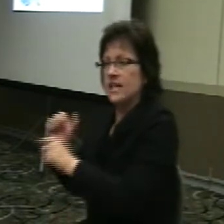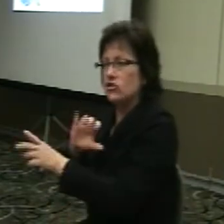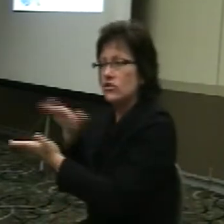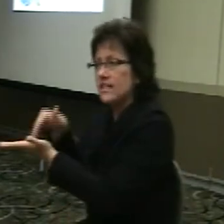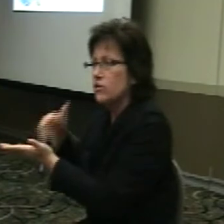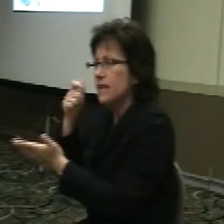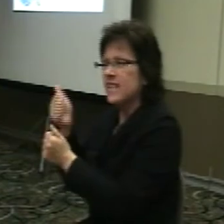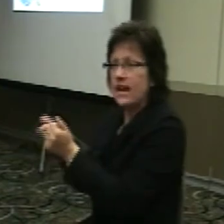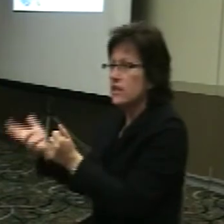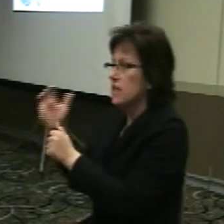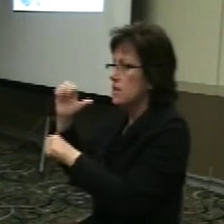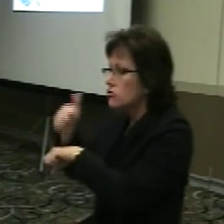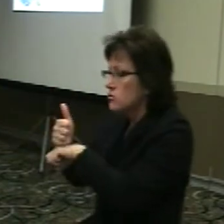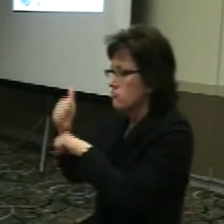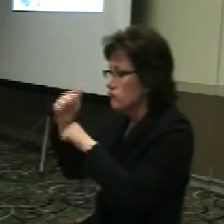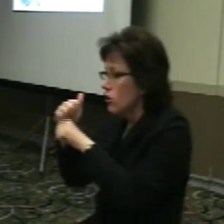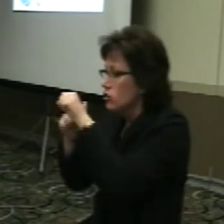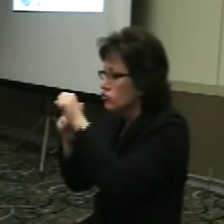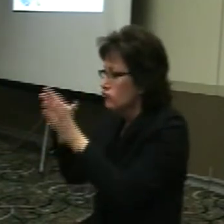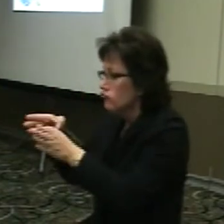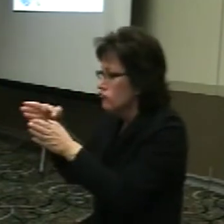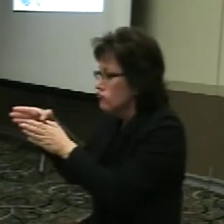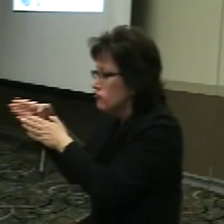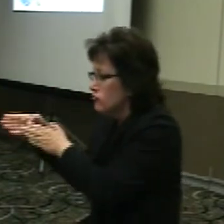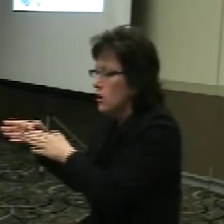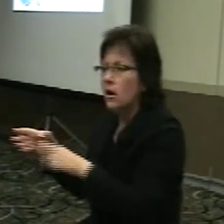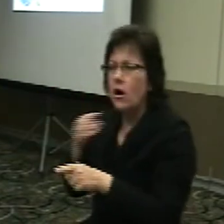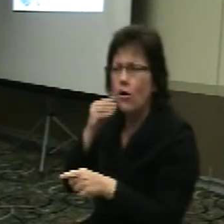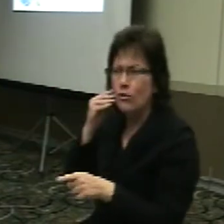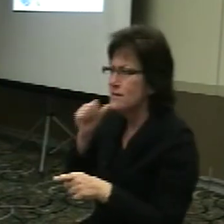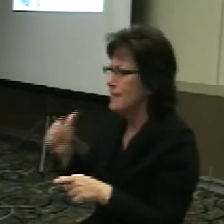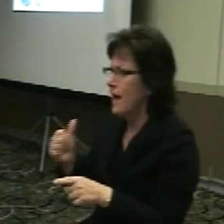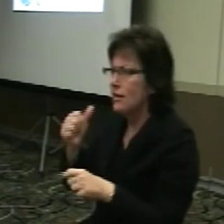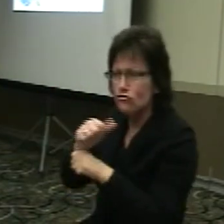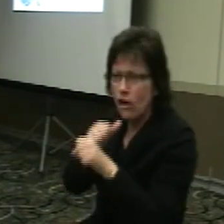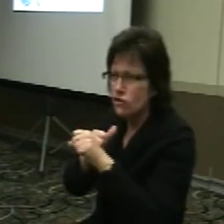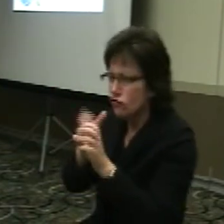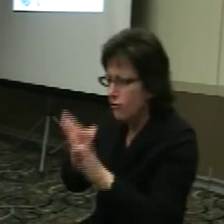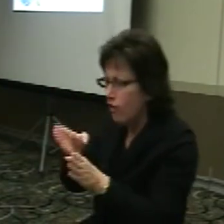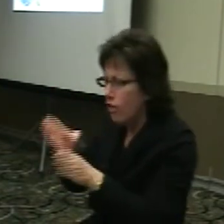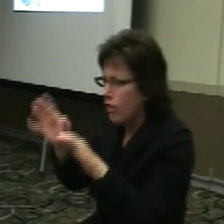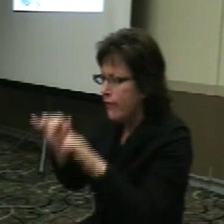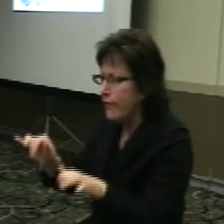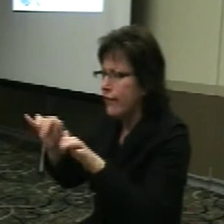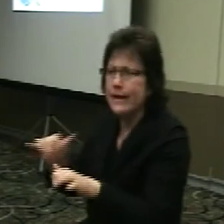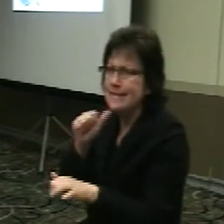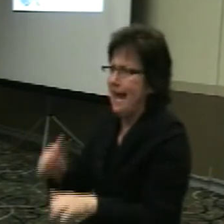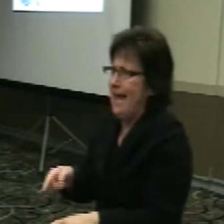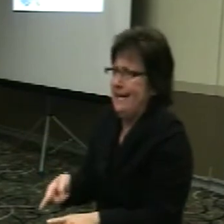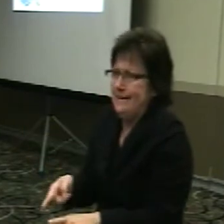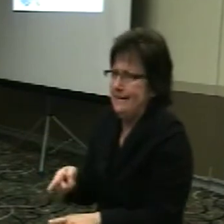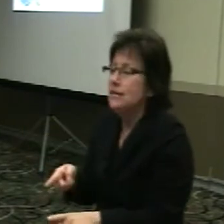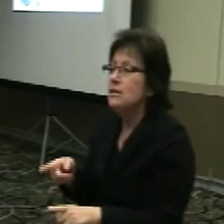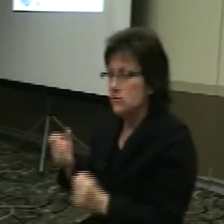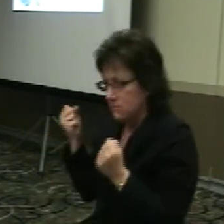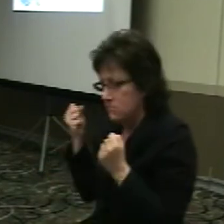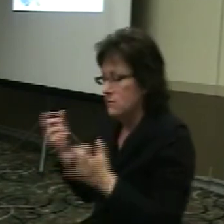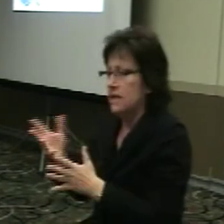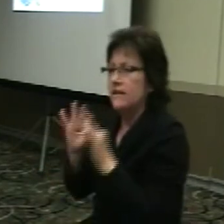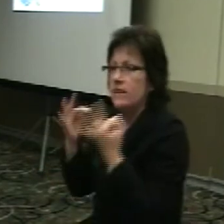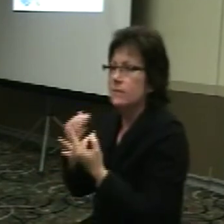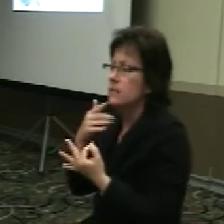be so structured there. Homes aren't structured places. And so one thing that I've got a number of families doing,